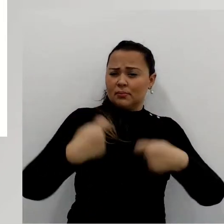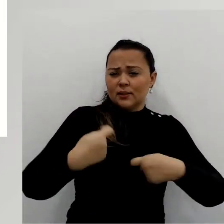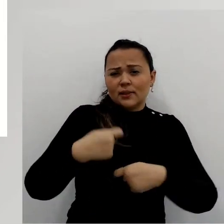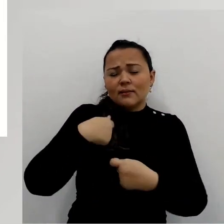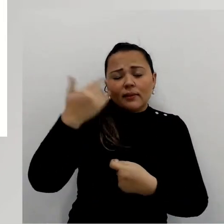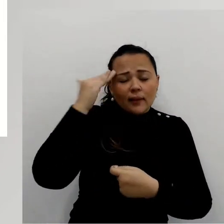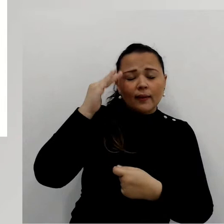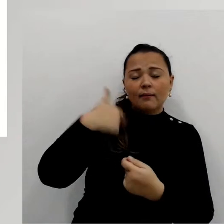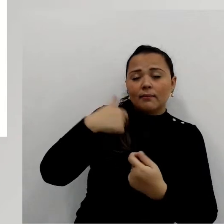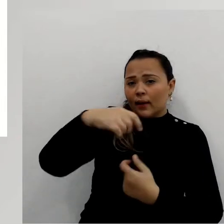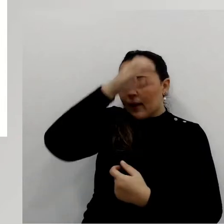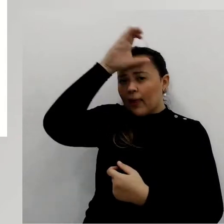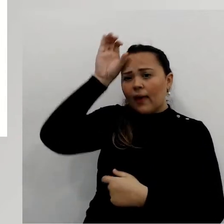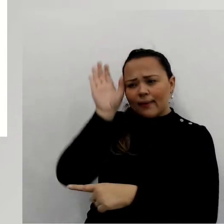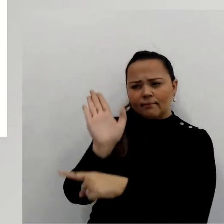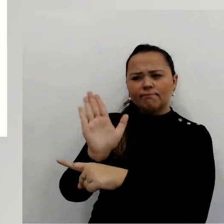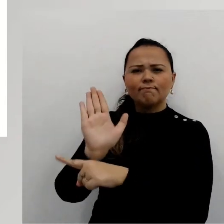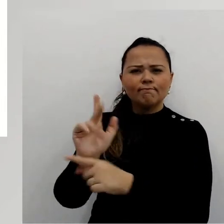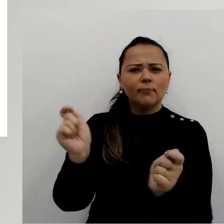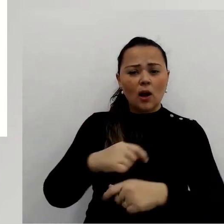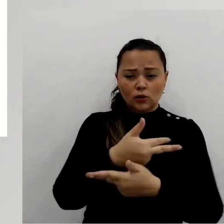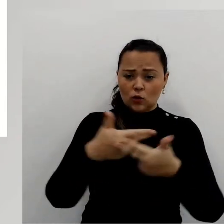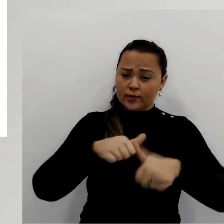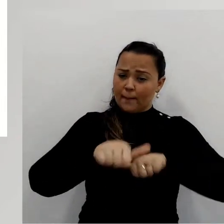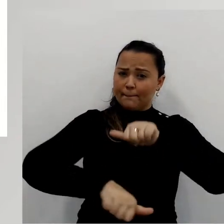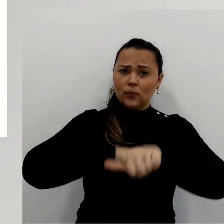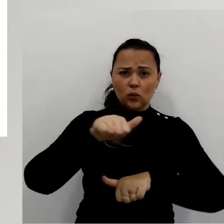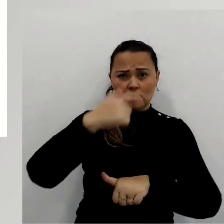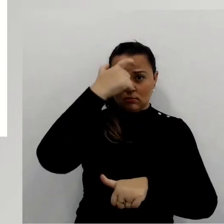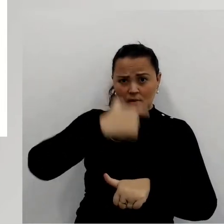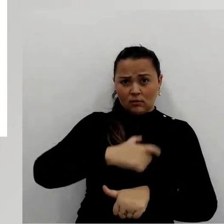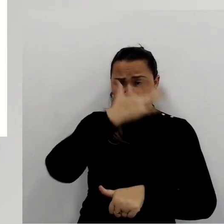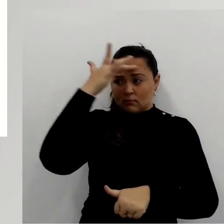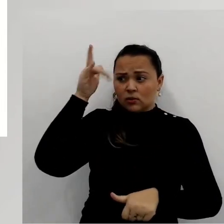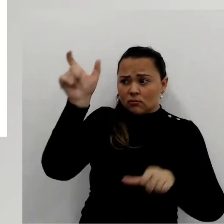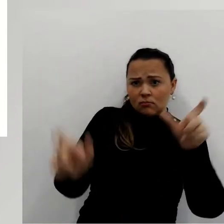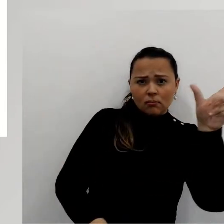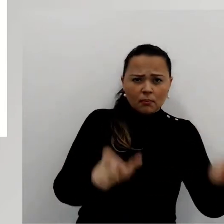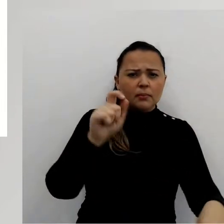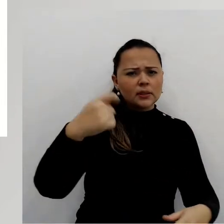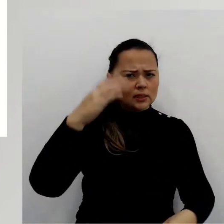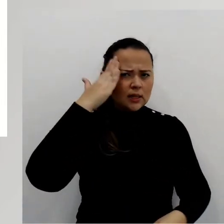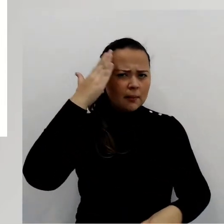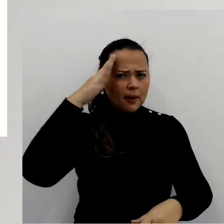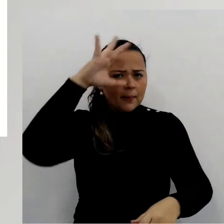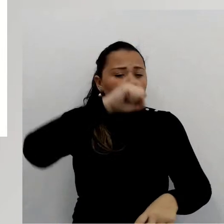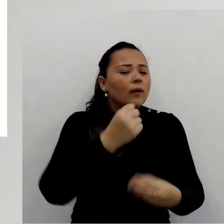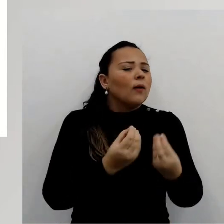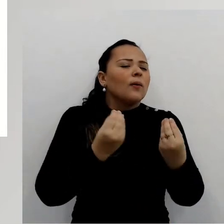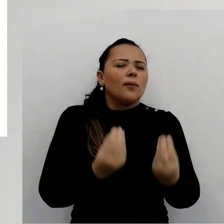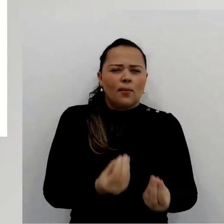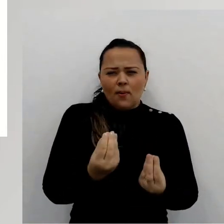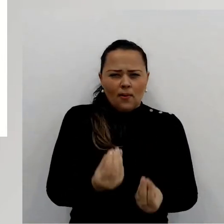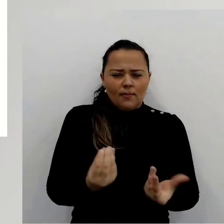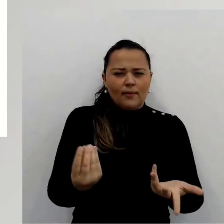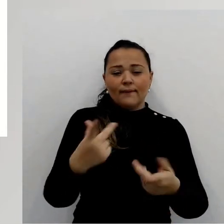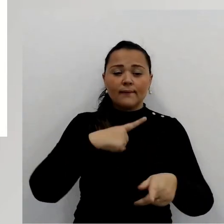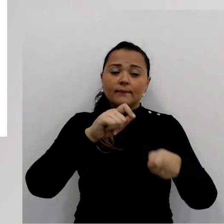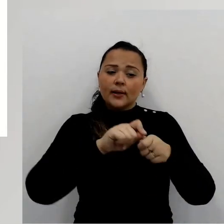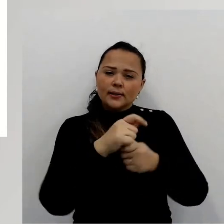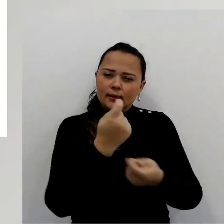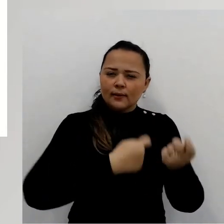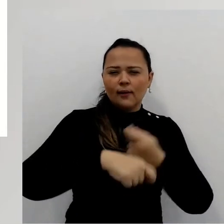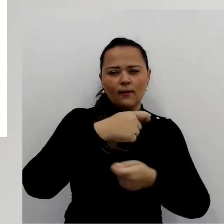things are changing, people need to know and learn how to do the business in the new environment, in the new